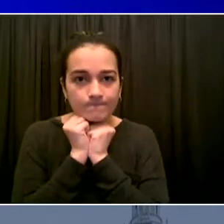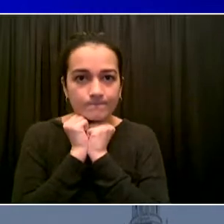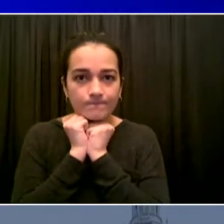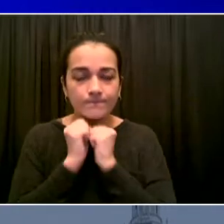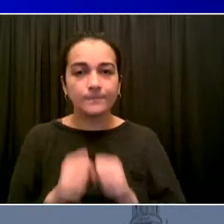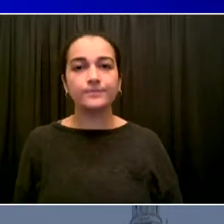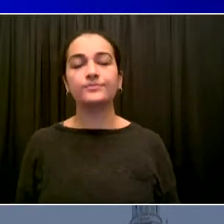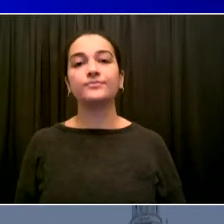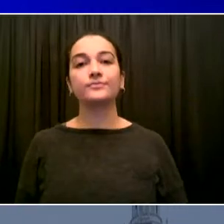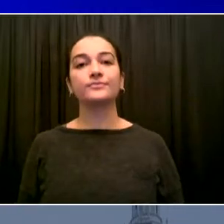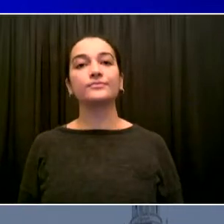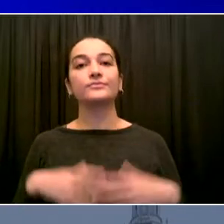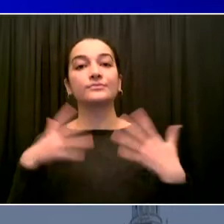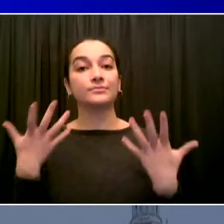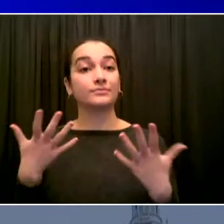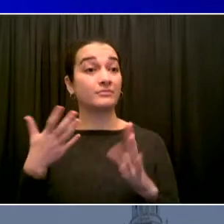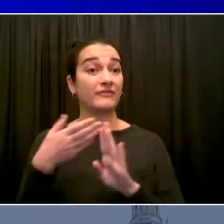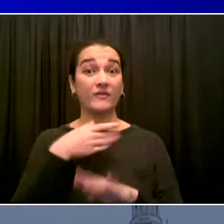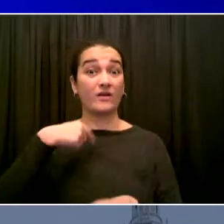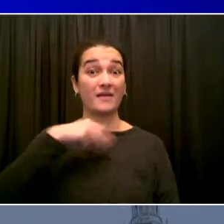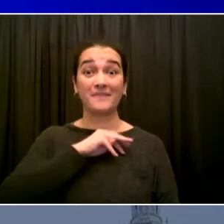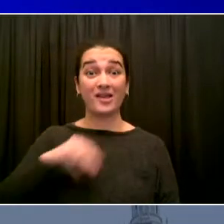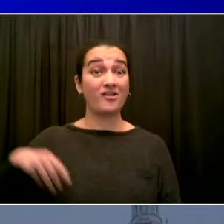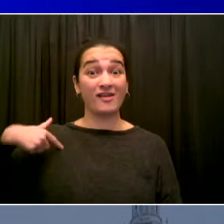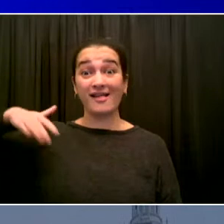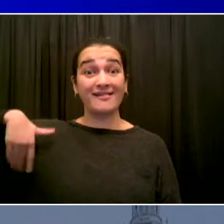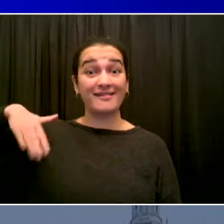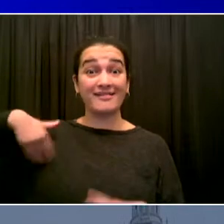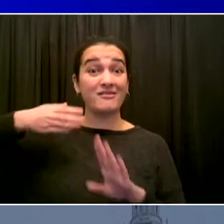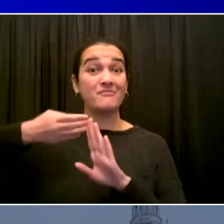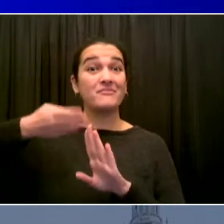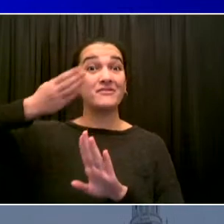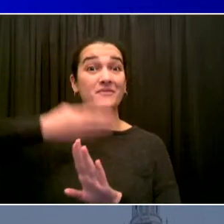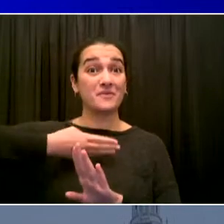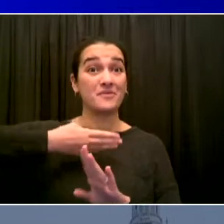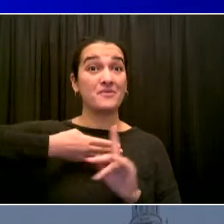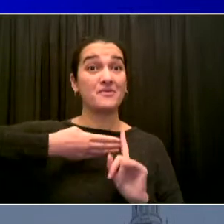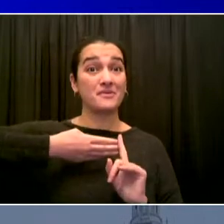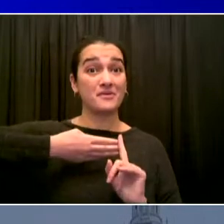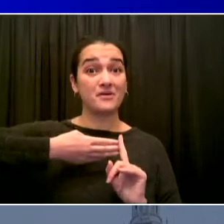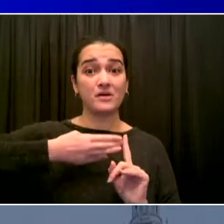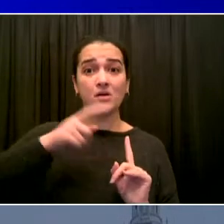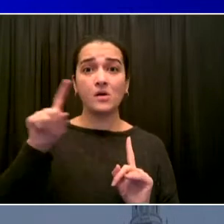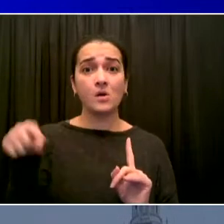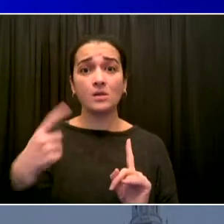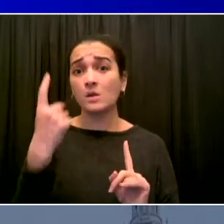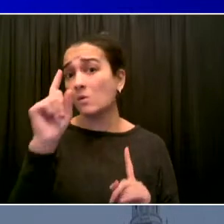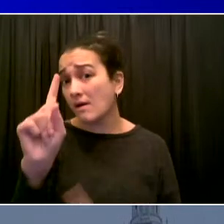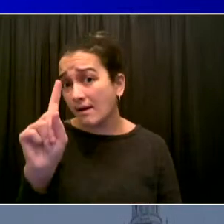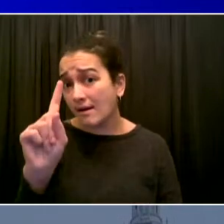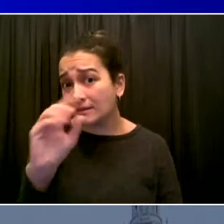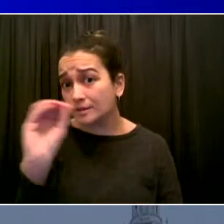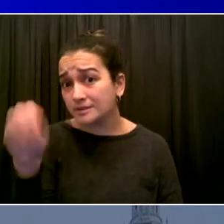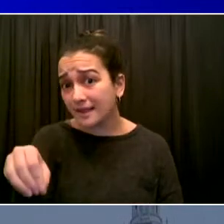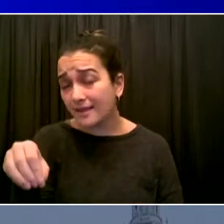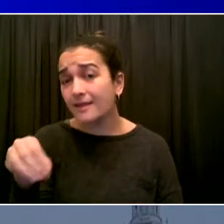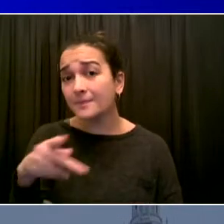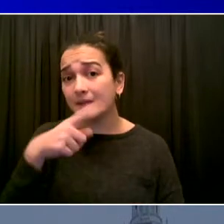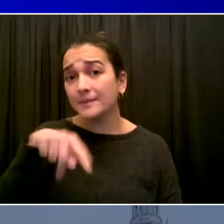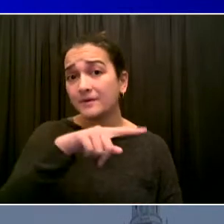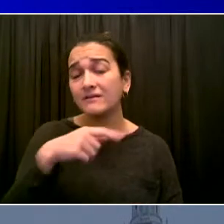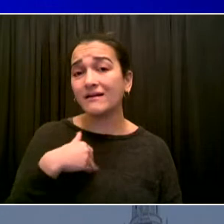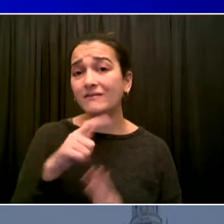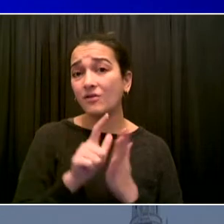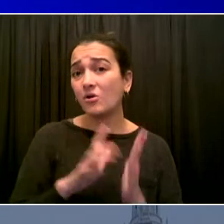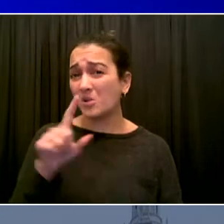1% of tenants in housing court had full representation. I think about it, greatest city in the world, and we are. But think about the thousands